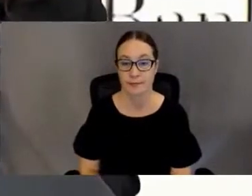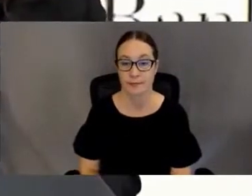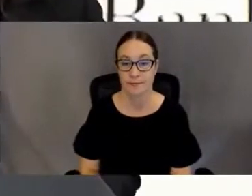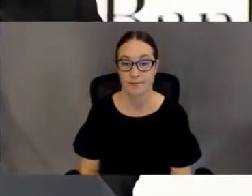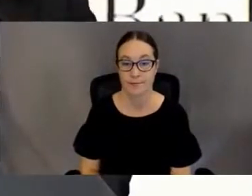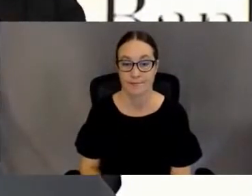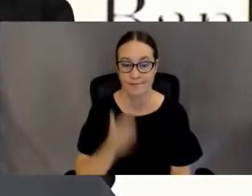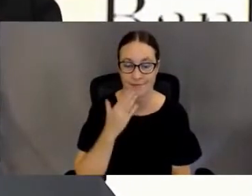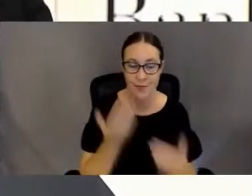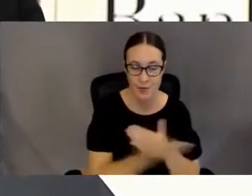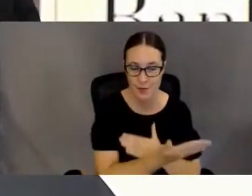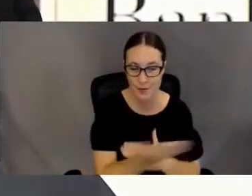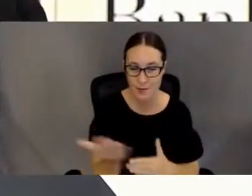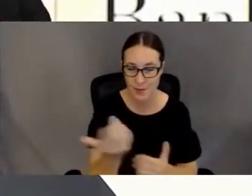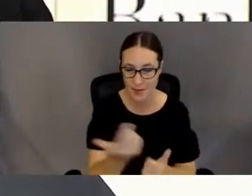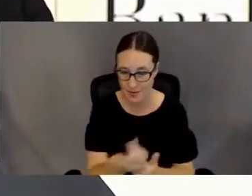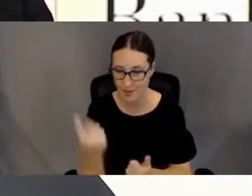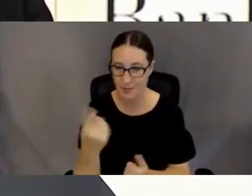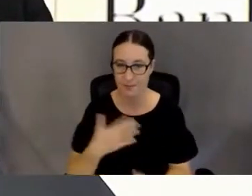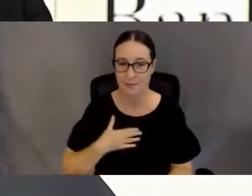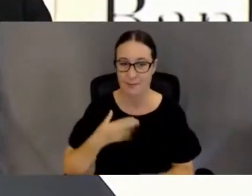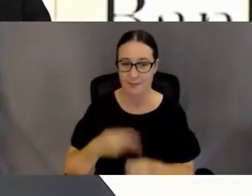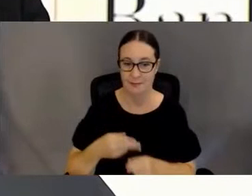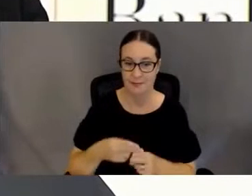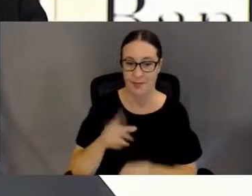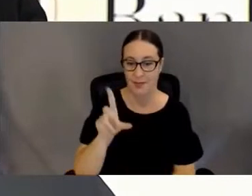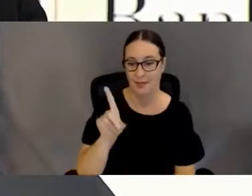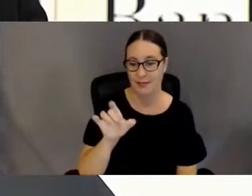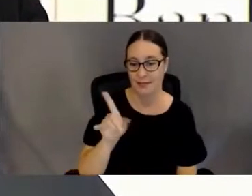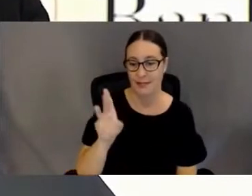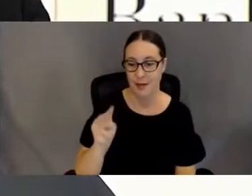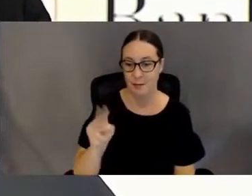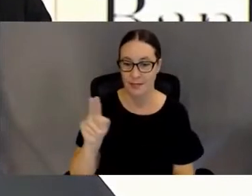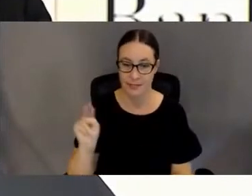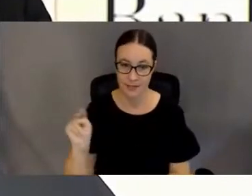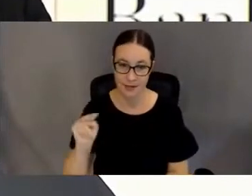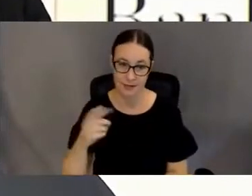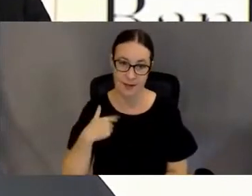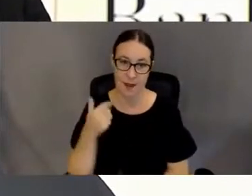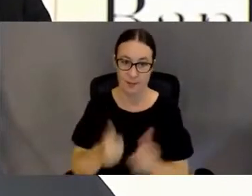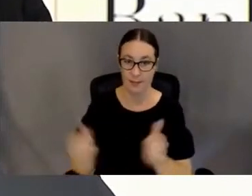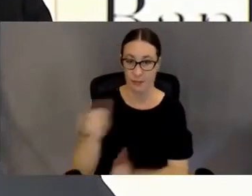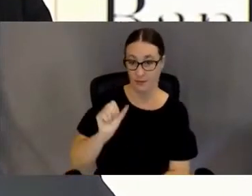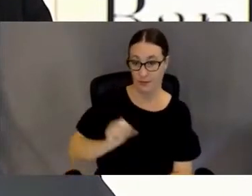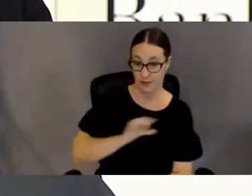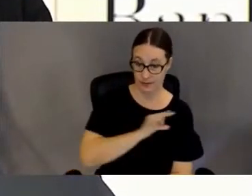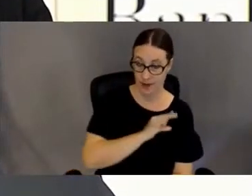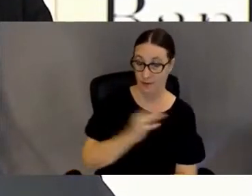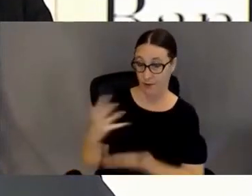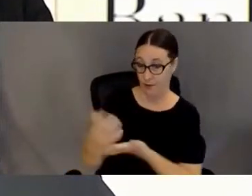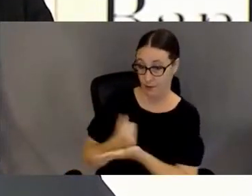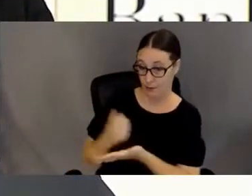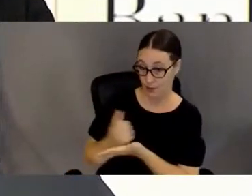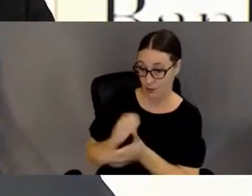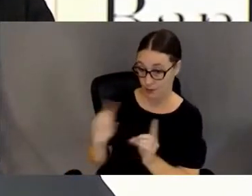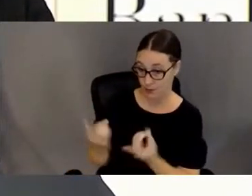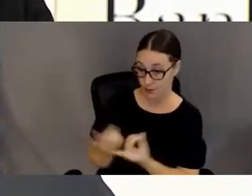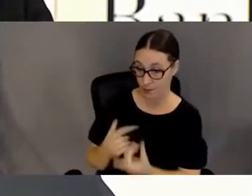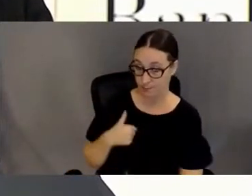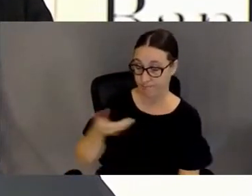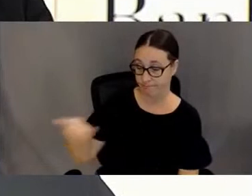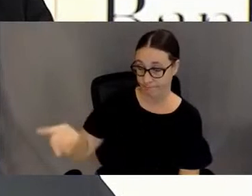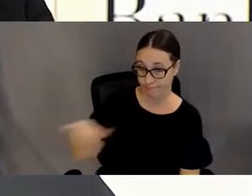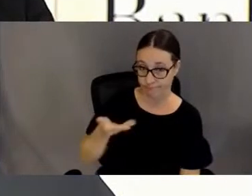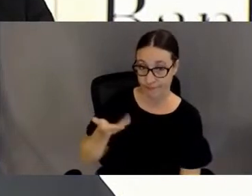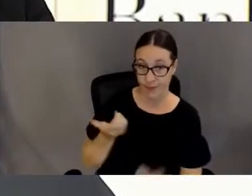Good morning, everyone. My name is Didam Nasansi, and I'm the Chief of Staff at the Treasury Department. I'd like to welcome all of you